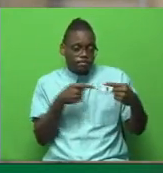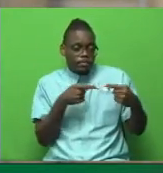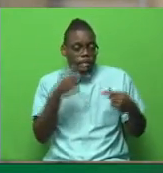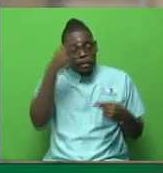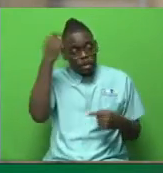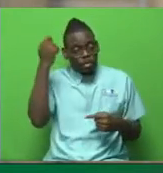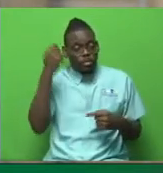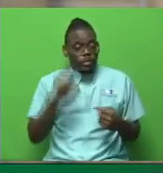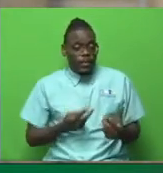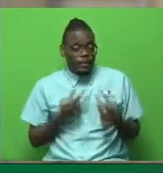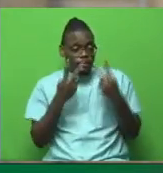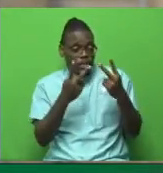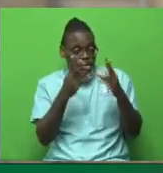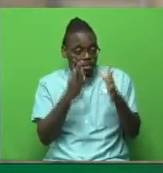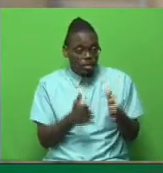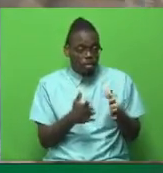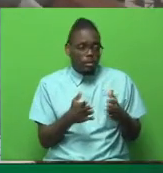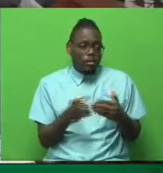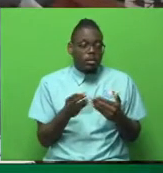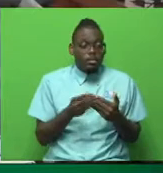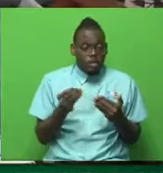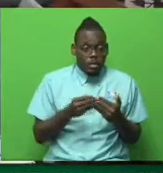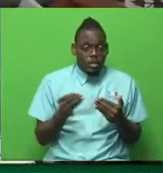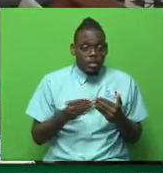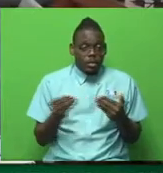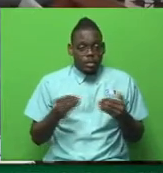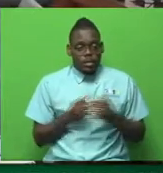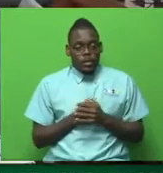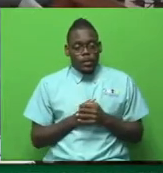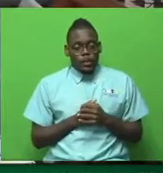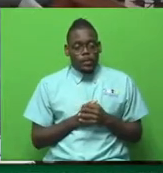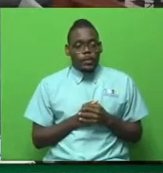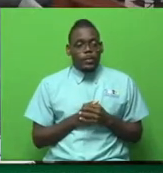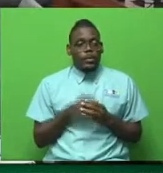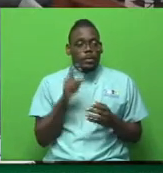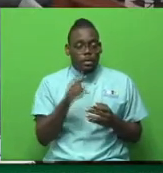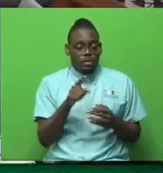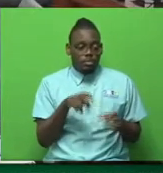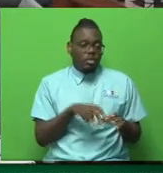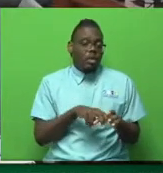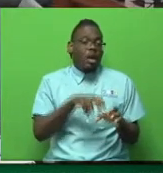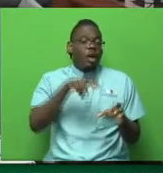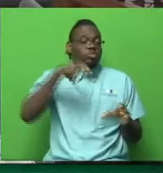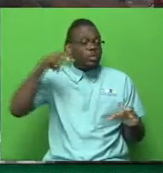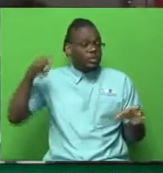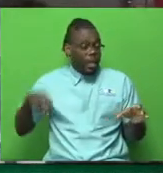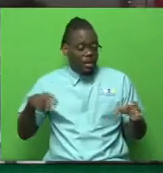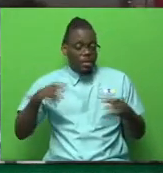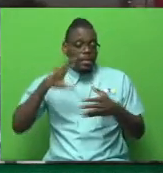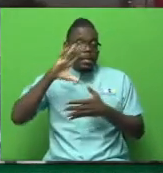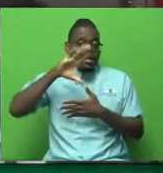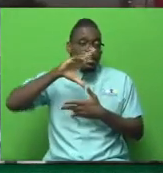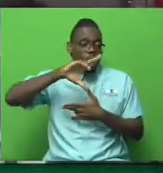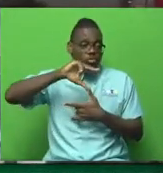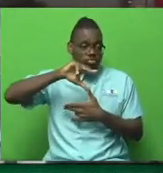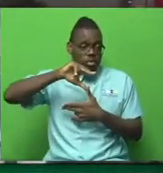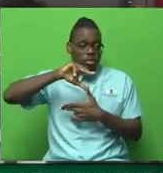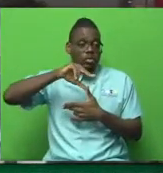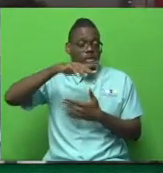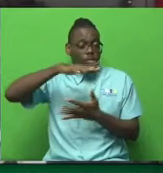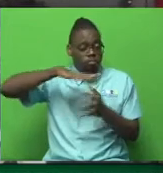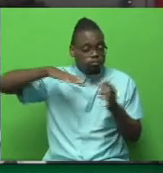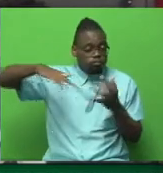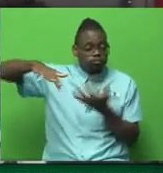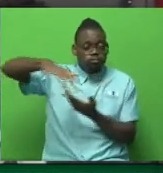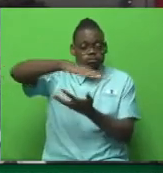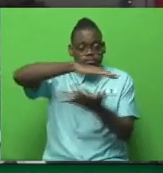outside of the hurricane belt remember you have five more minutes remaining of speaking time you may request a further 10